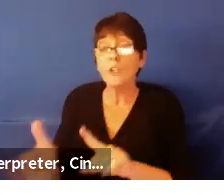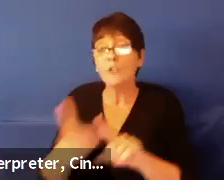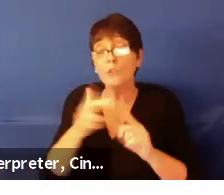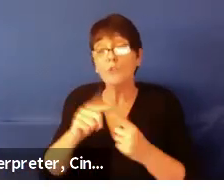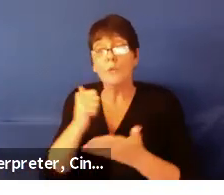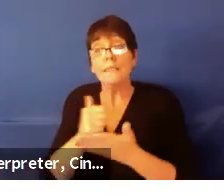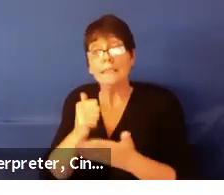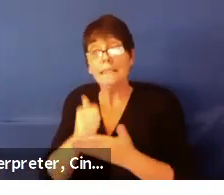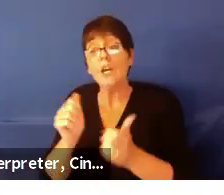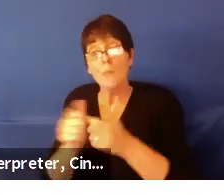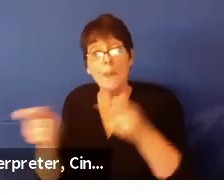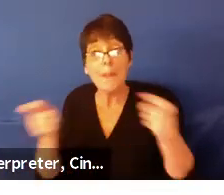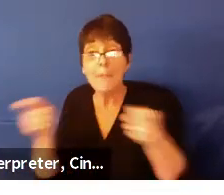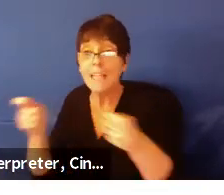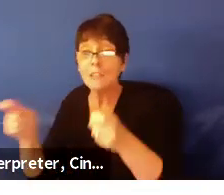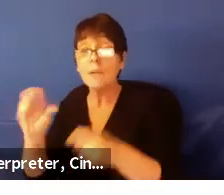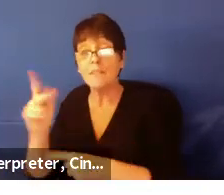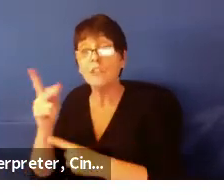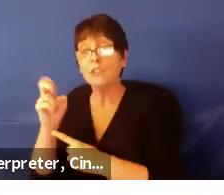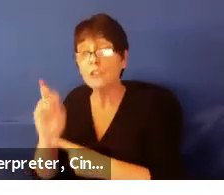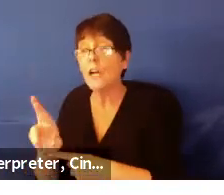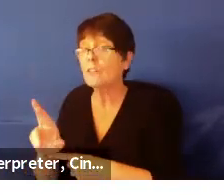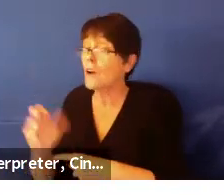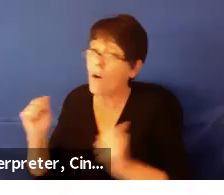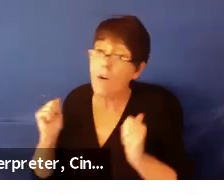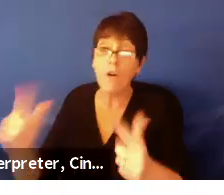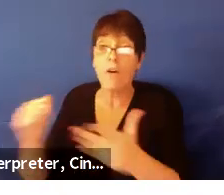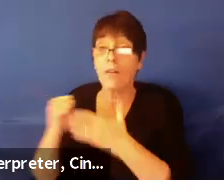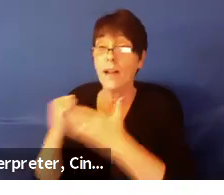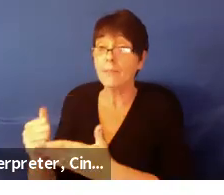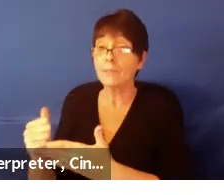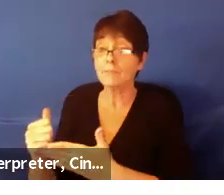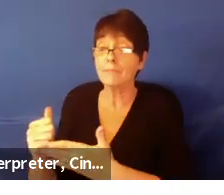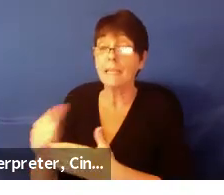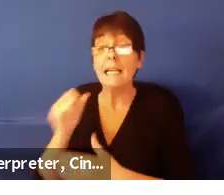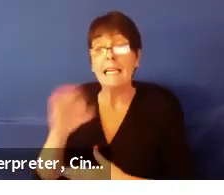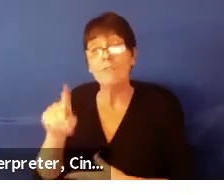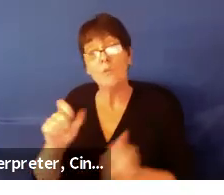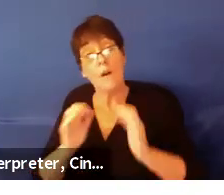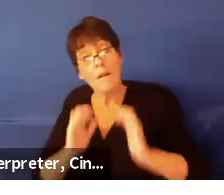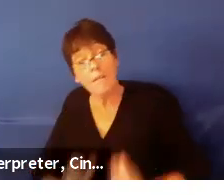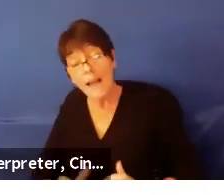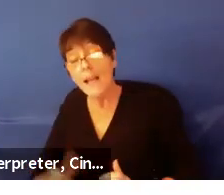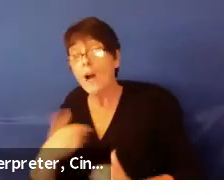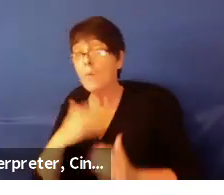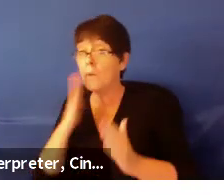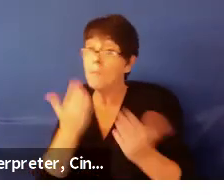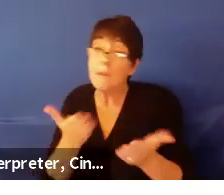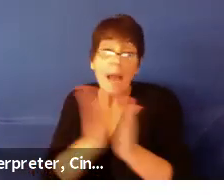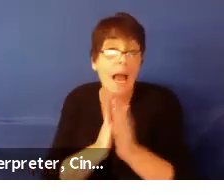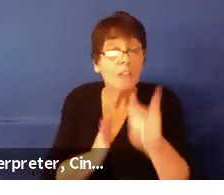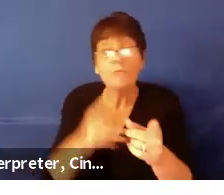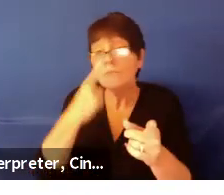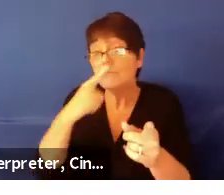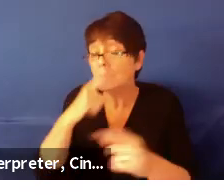with the management of the shelter, so it's all hands on deck. If you're a client, we're going to possibly ask you to help sweep